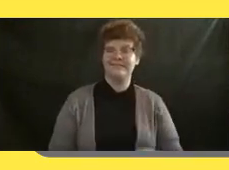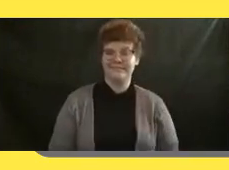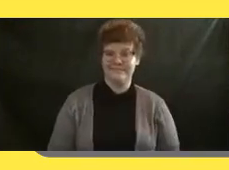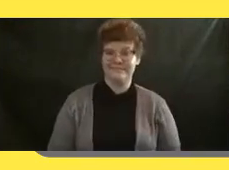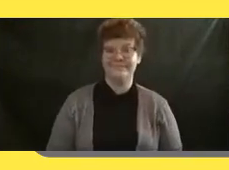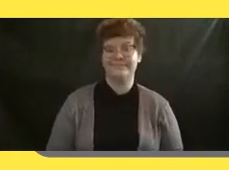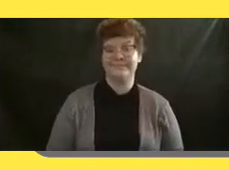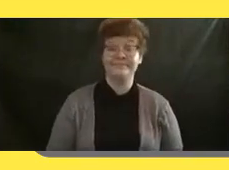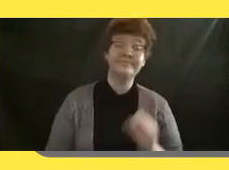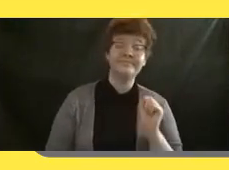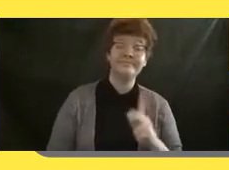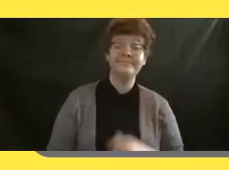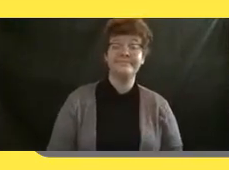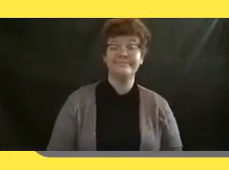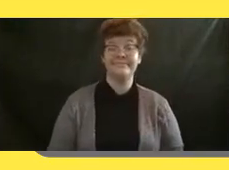Okie doke.